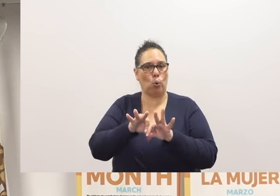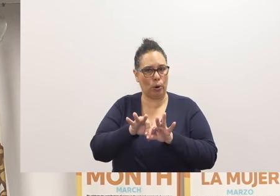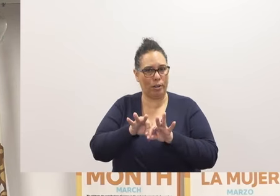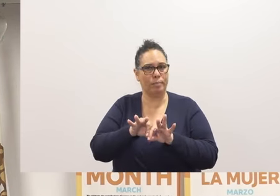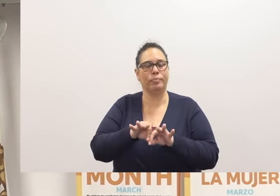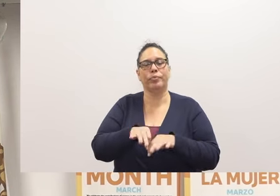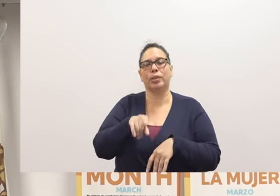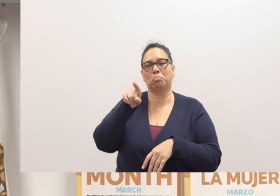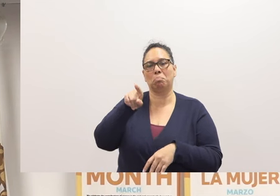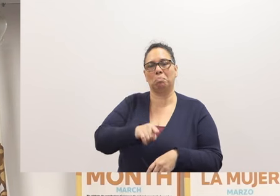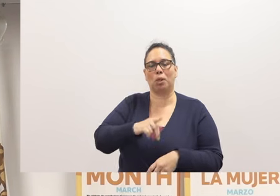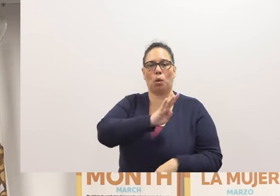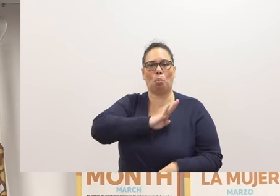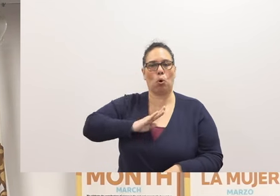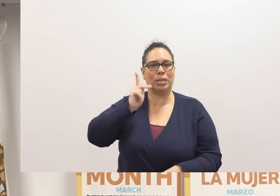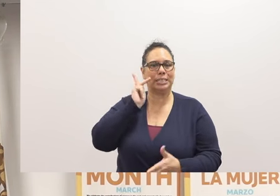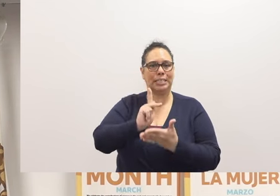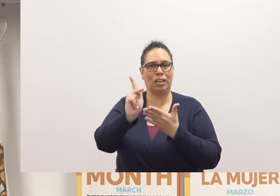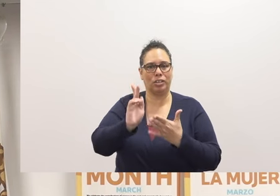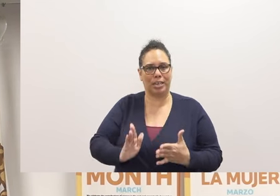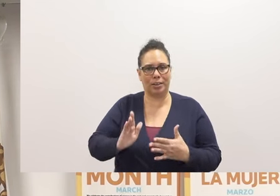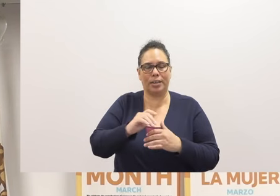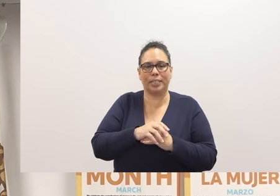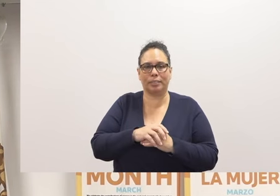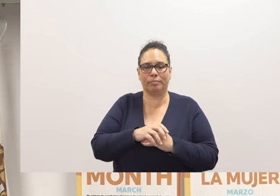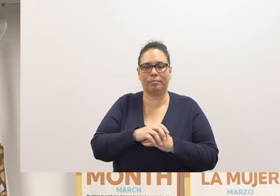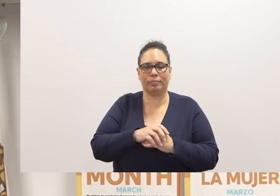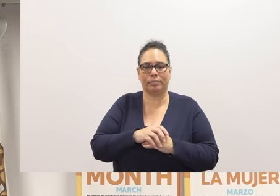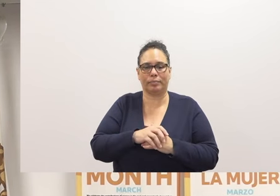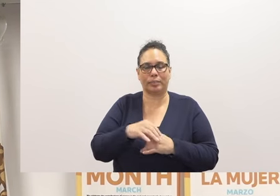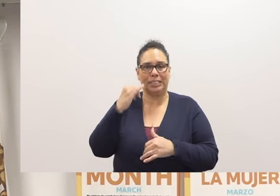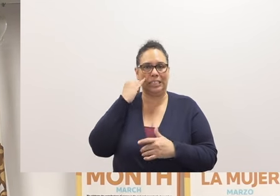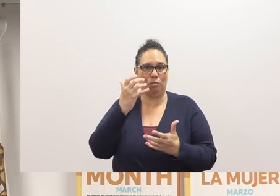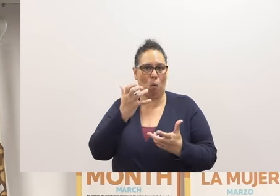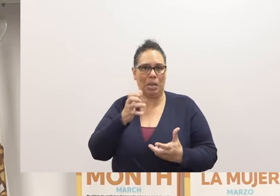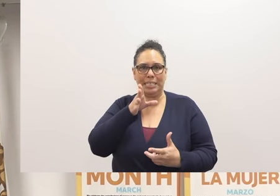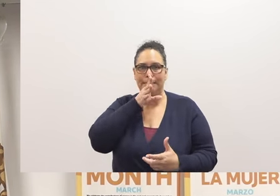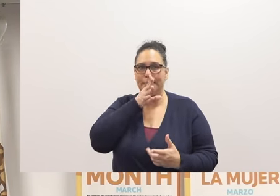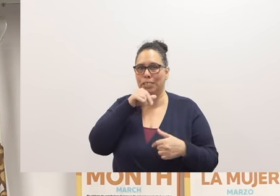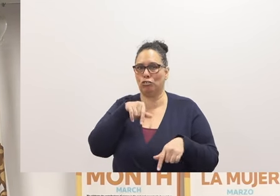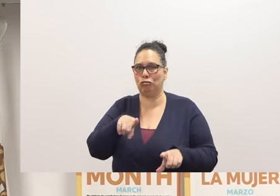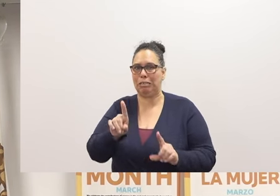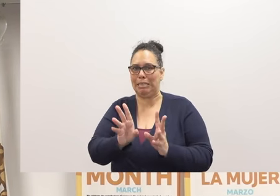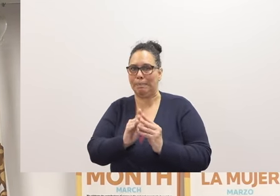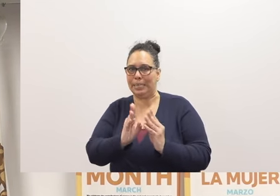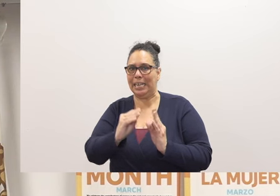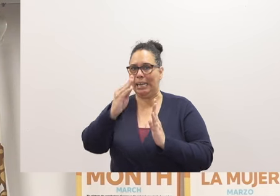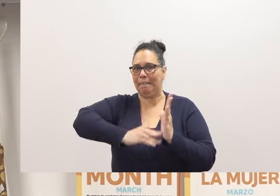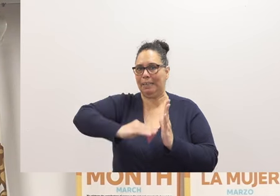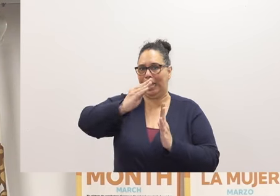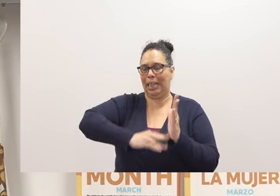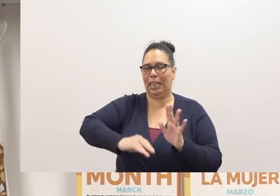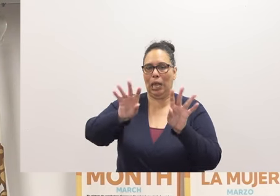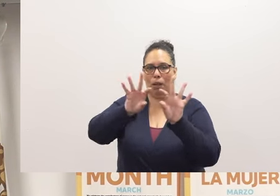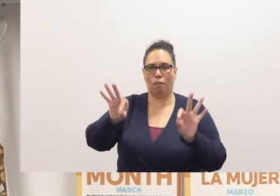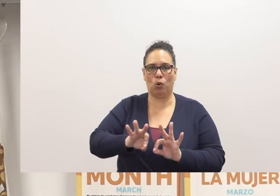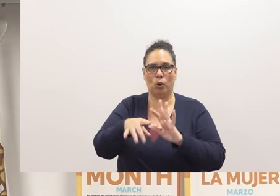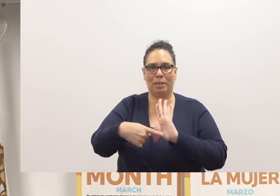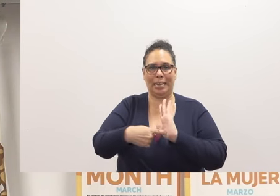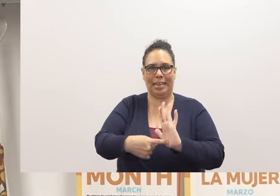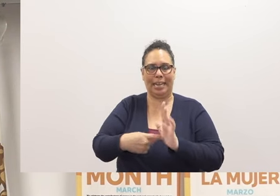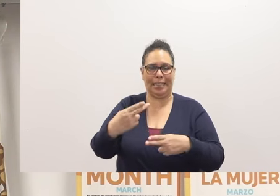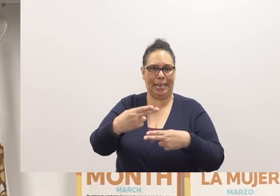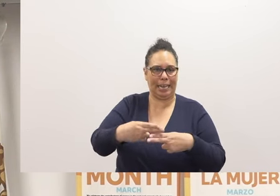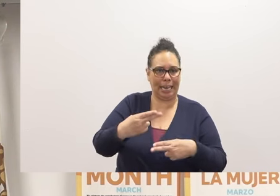where our board secretary is. And if you wish to speak during the meeting, please fill out a form indicating your name and